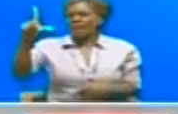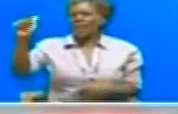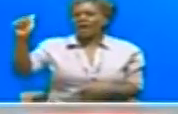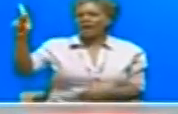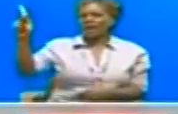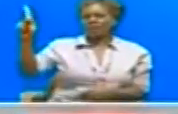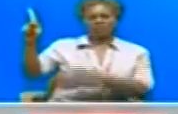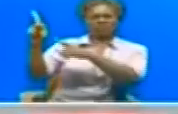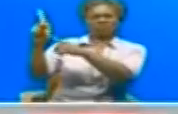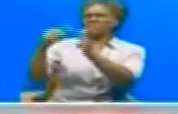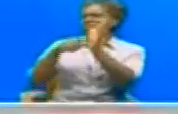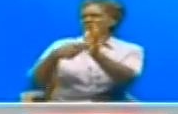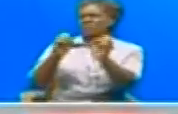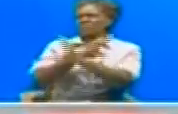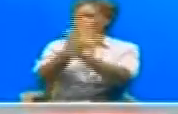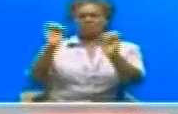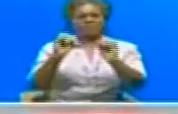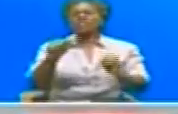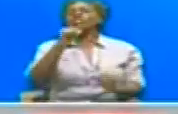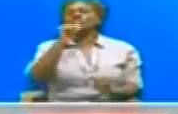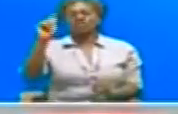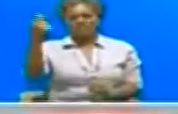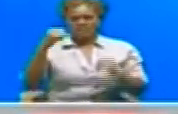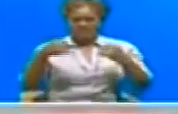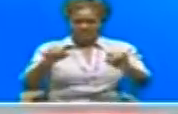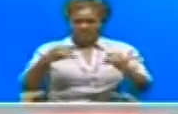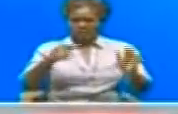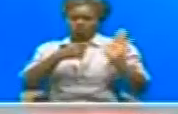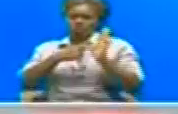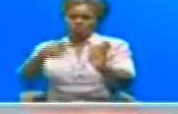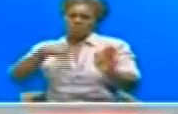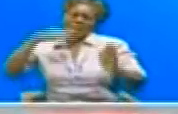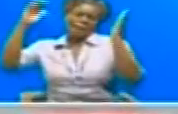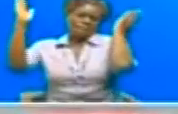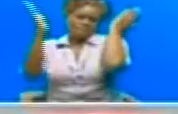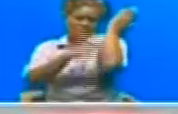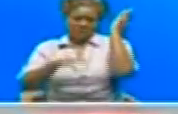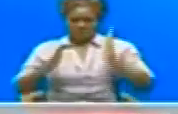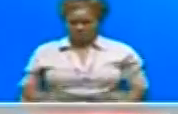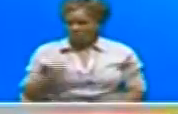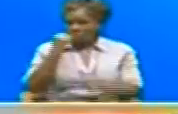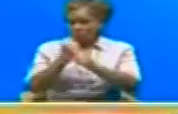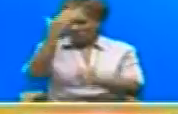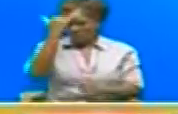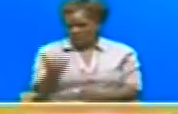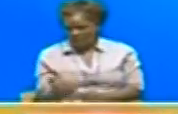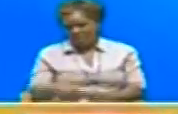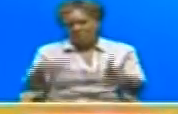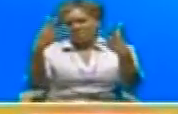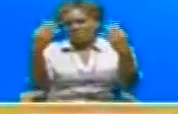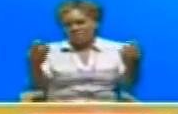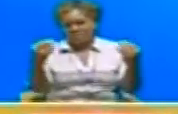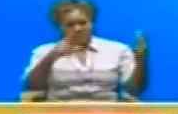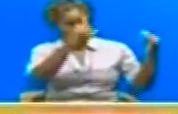So it shows you clearly that it's a Kenyan who was doing that thing, trying to portray me as a bad person. Why are they doing this? It's simple, because